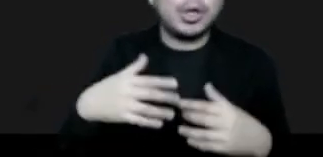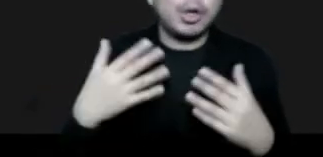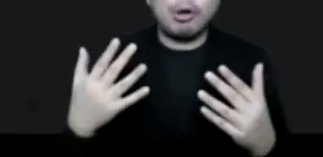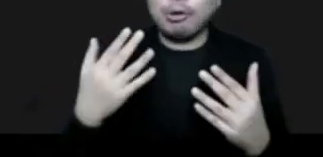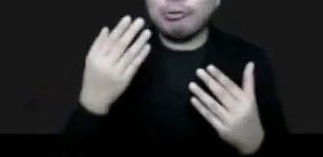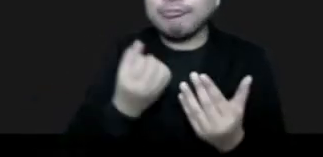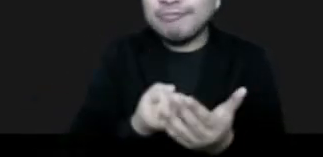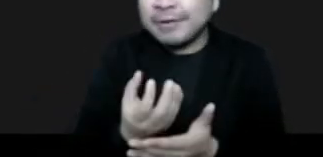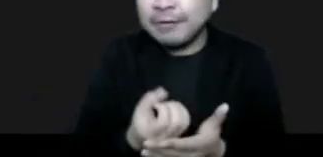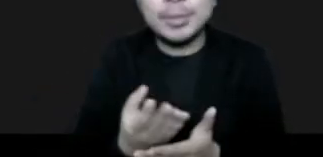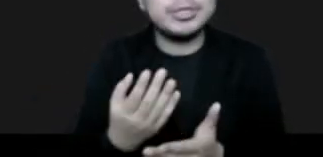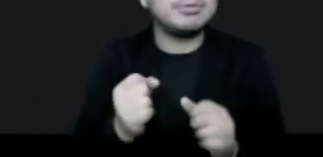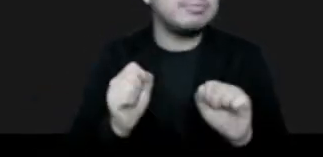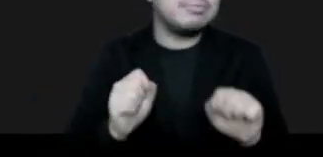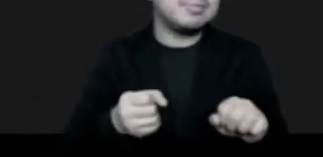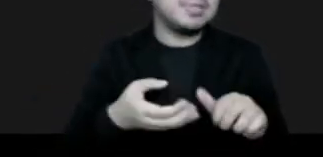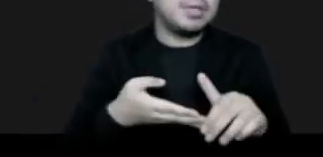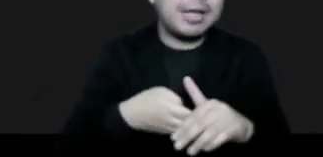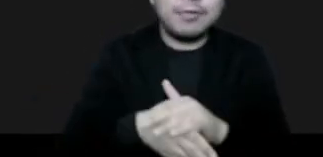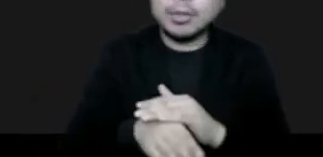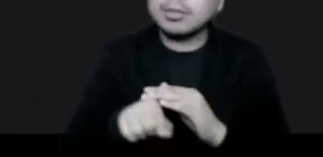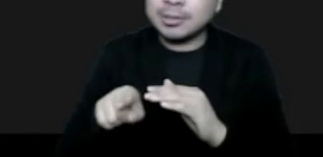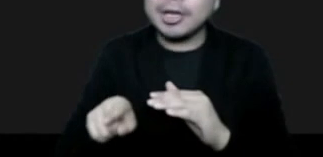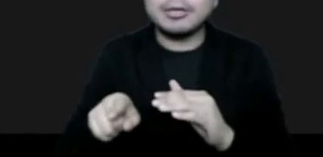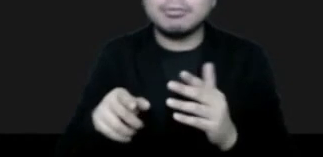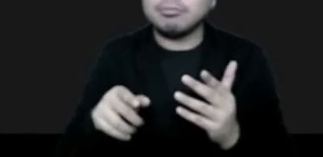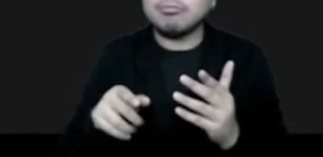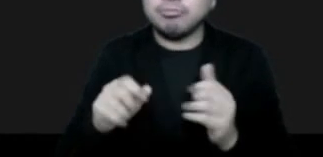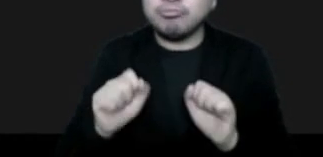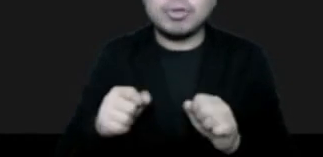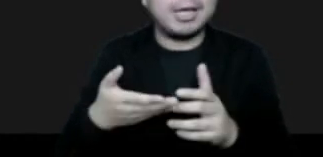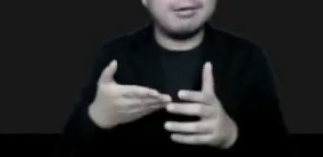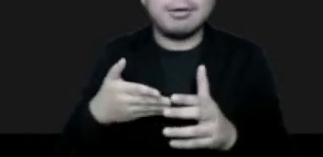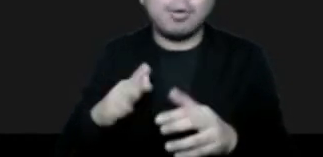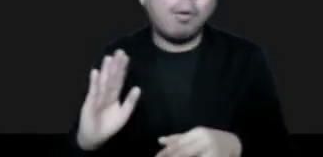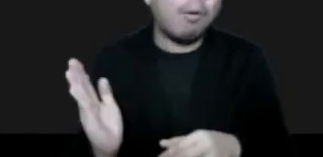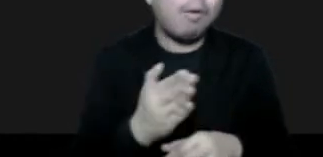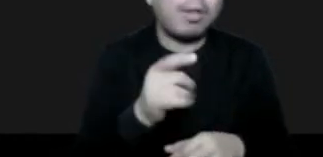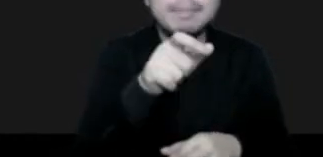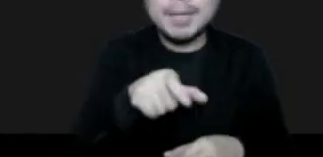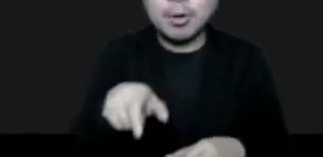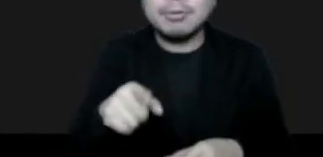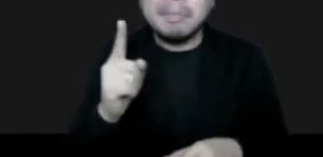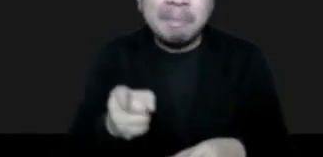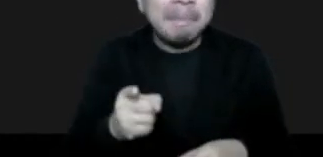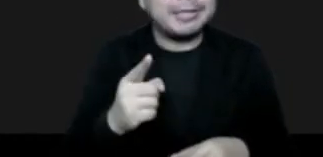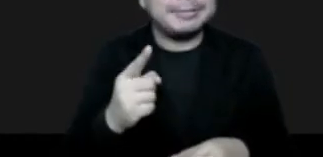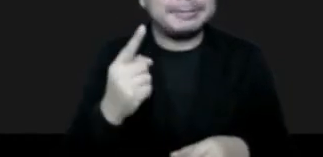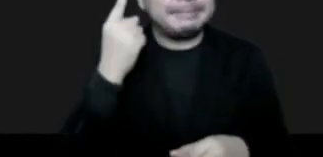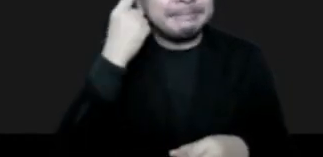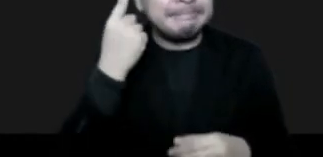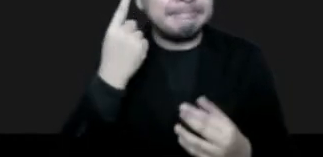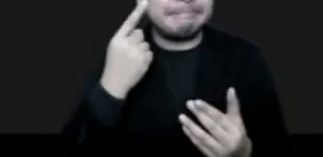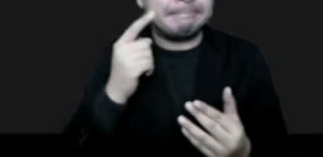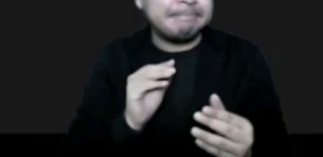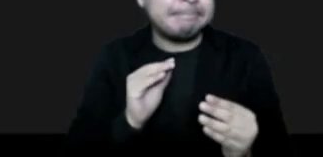of interest to every citizen. We also need to consider that. So that's how we have learned that